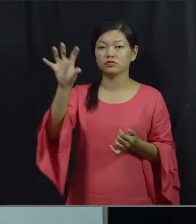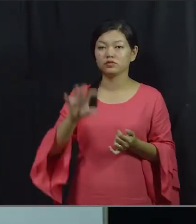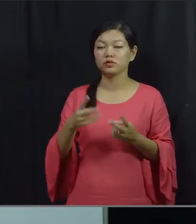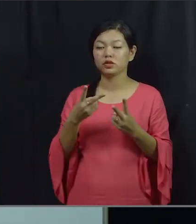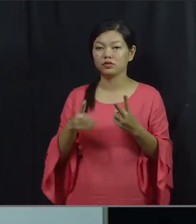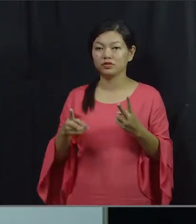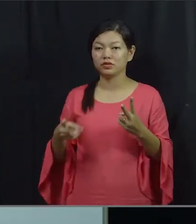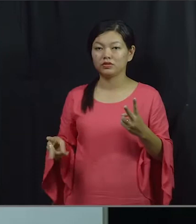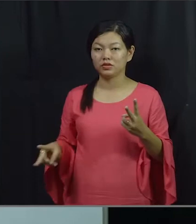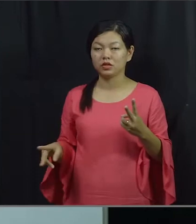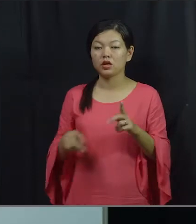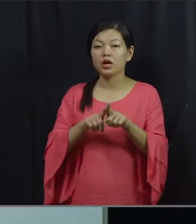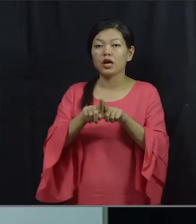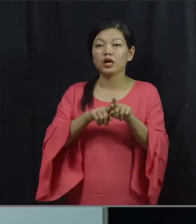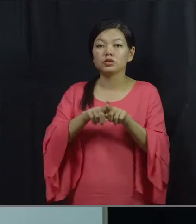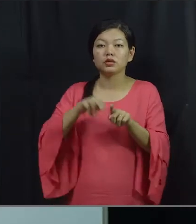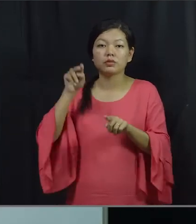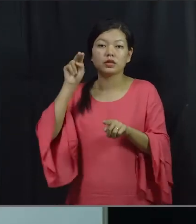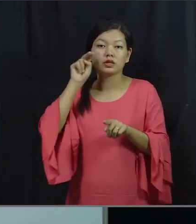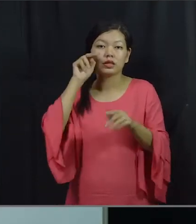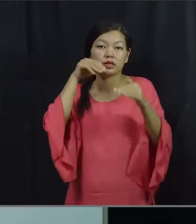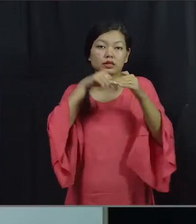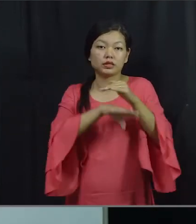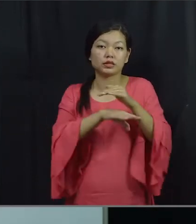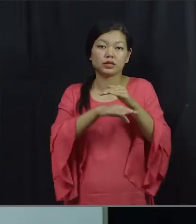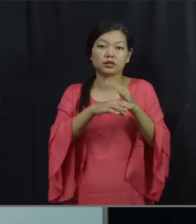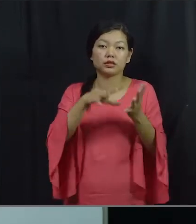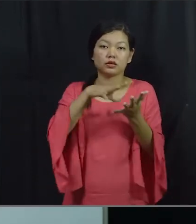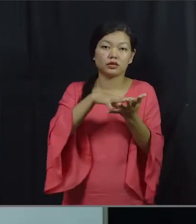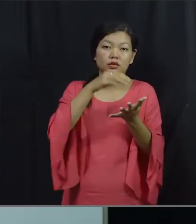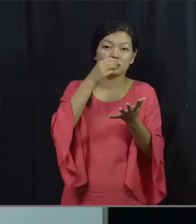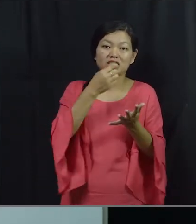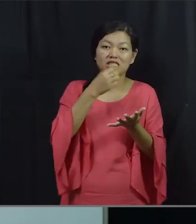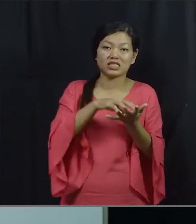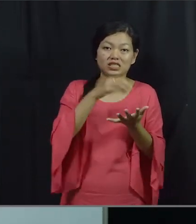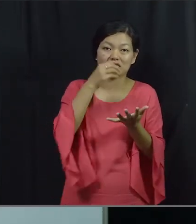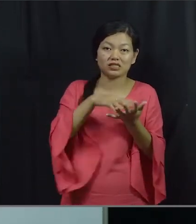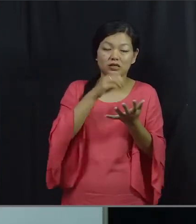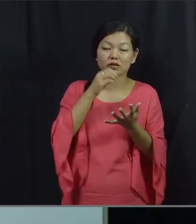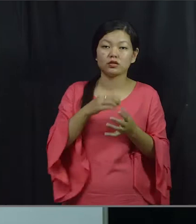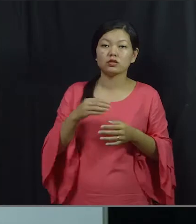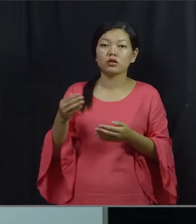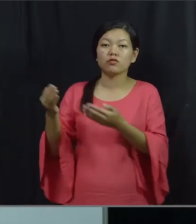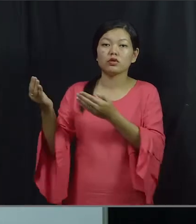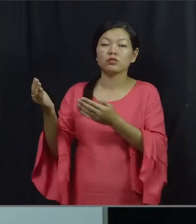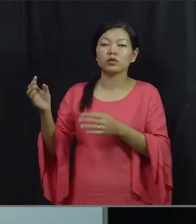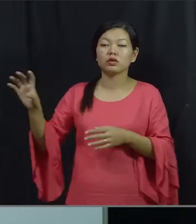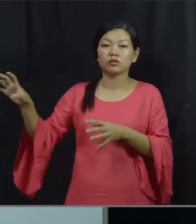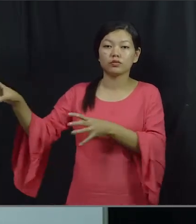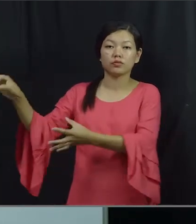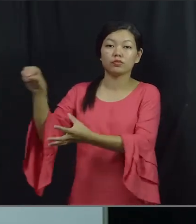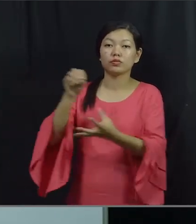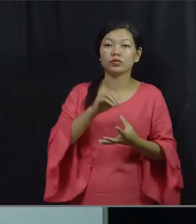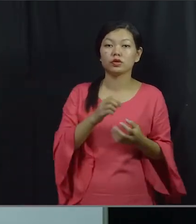isn't it? From other states, okay, Bihar or Andhra Pradesh, isn't it? Or Karnataka, isn't it? So when